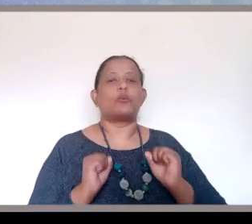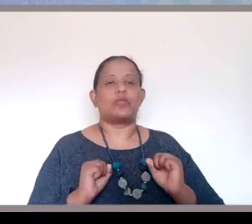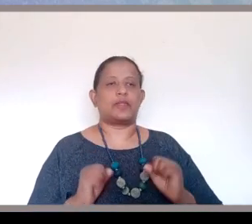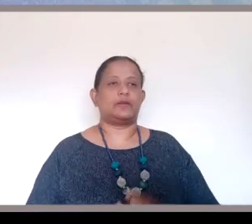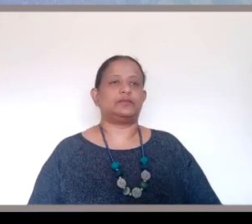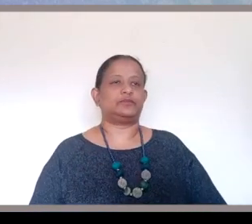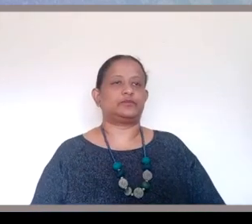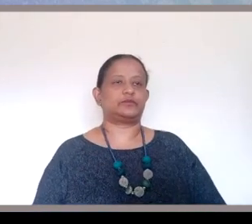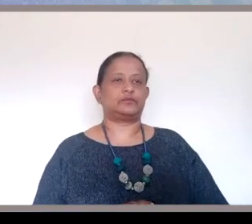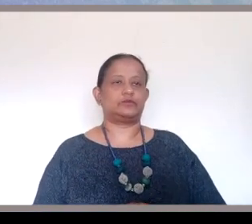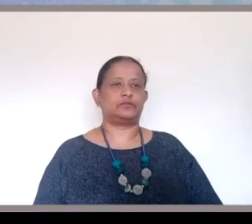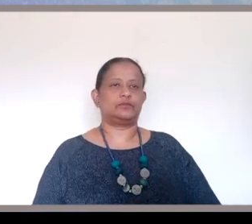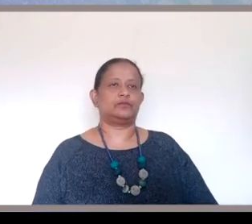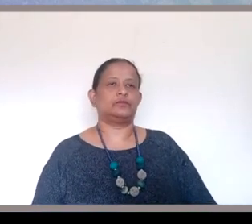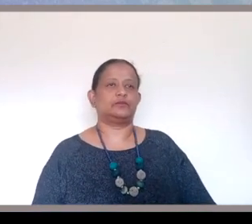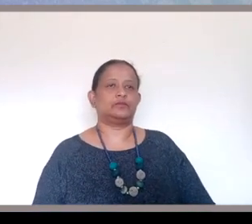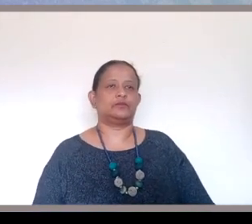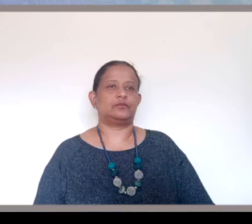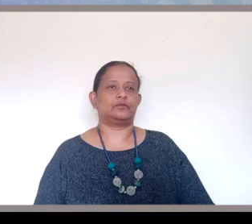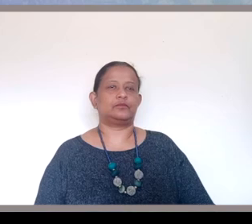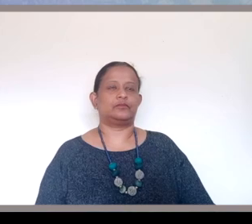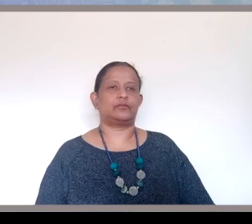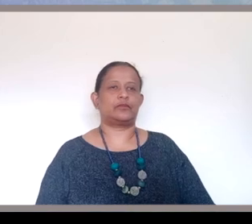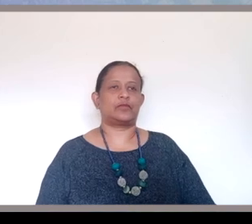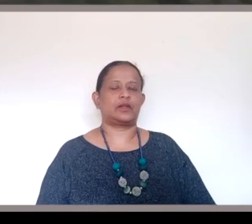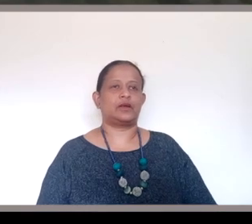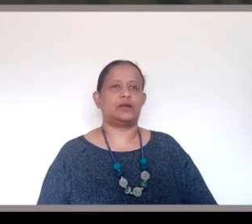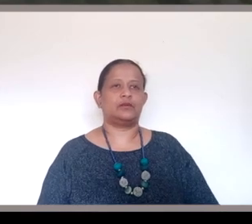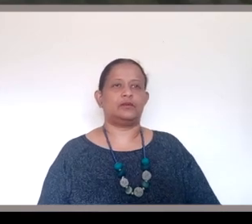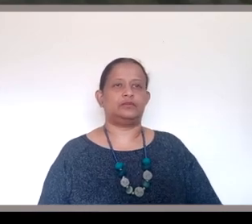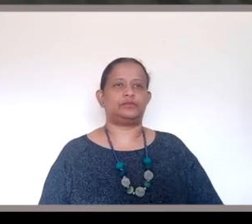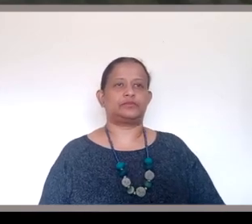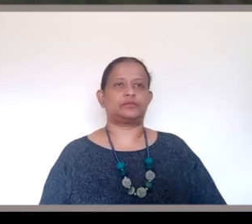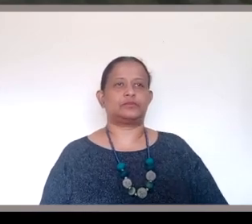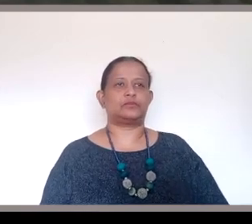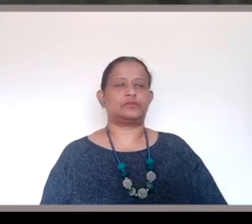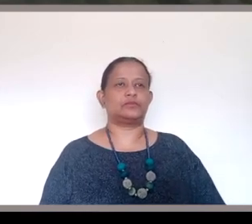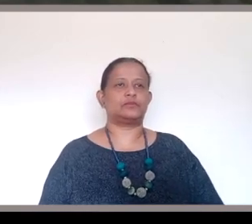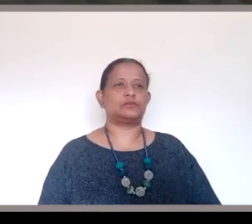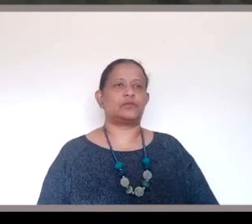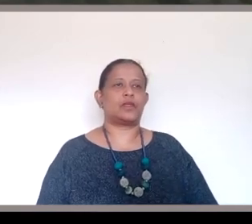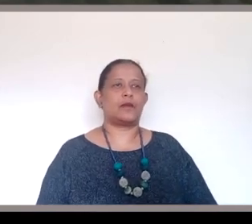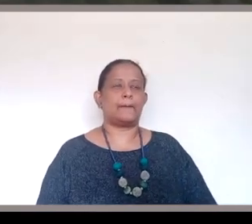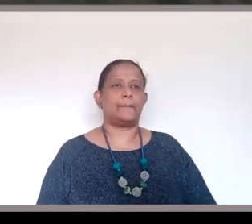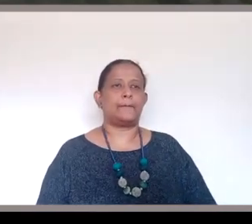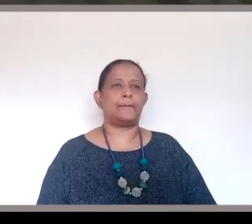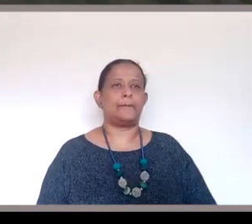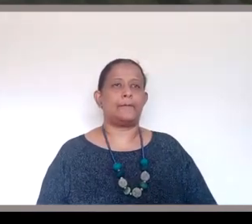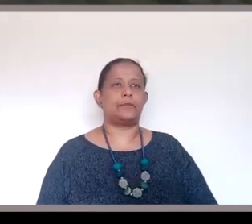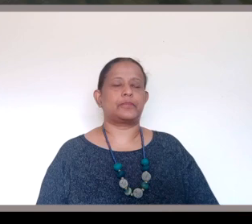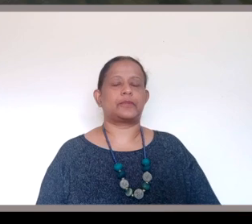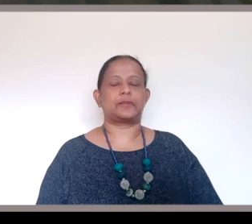handling temptation. Right? The first one is be realistic. Be